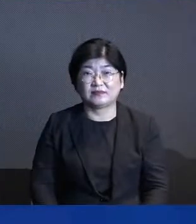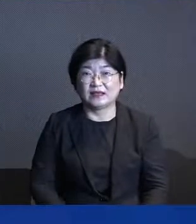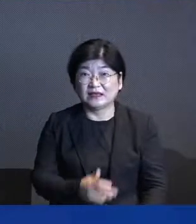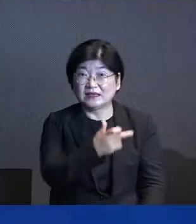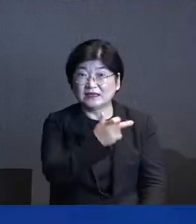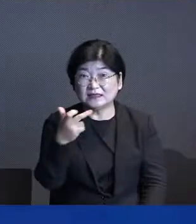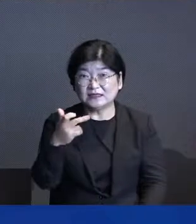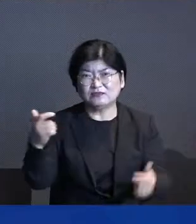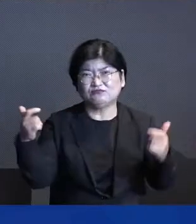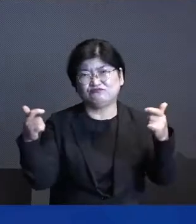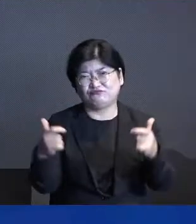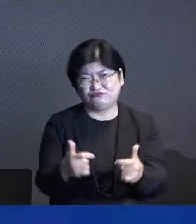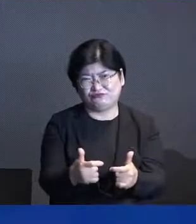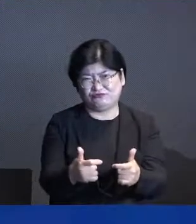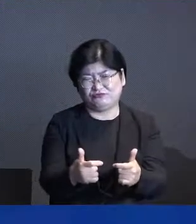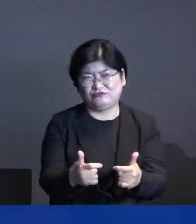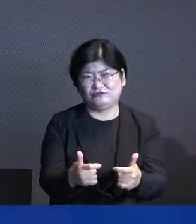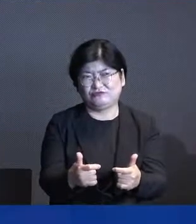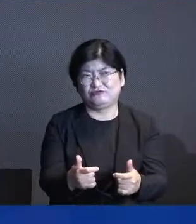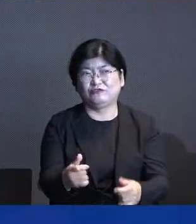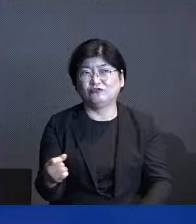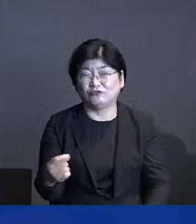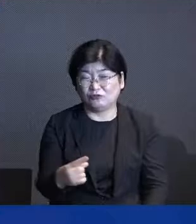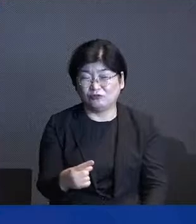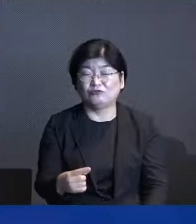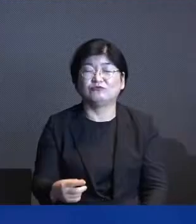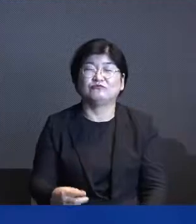of the cortical